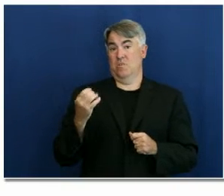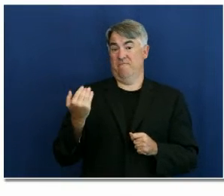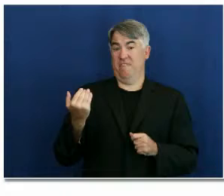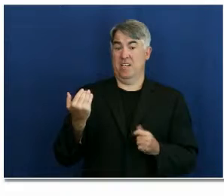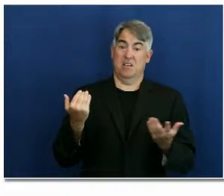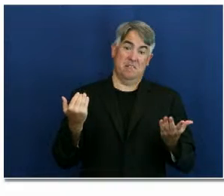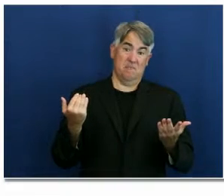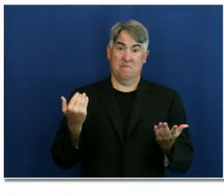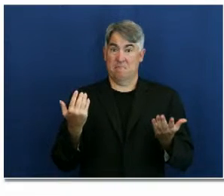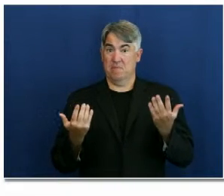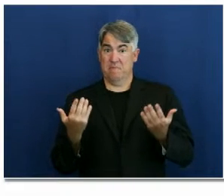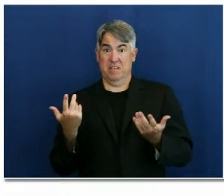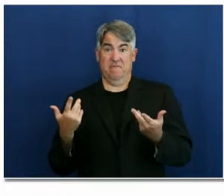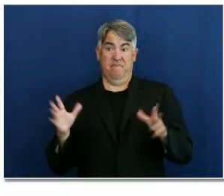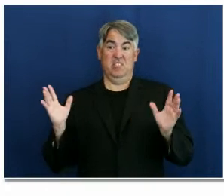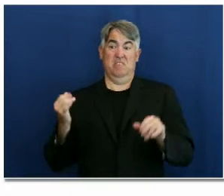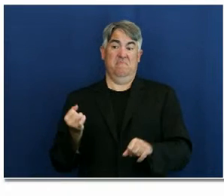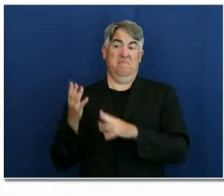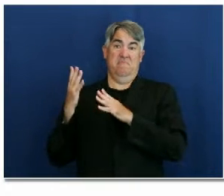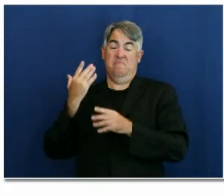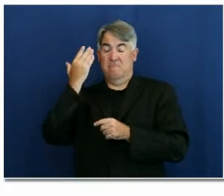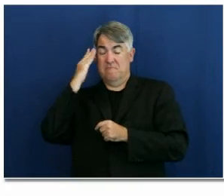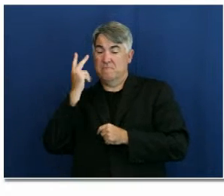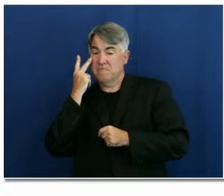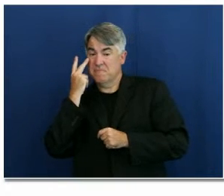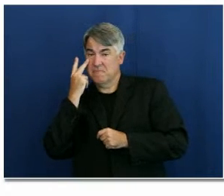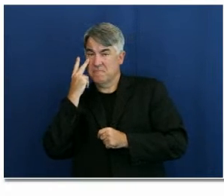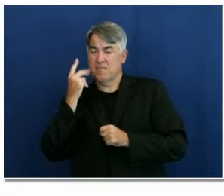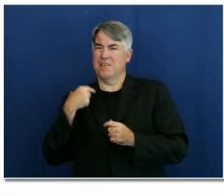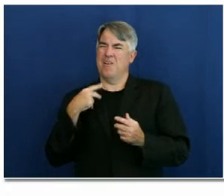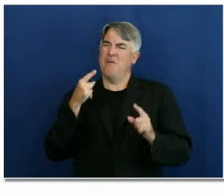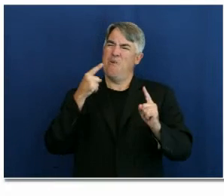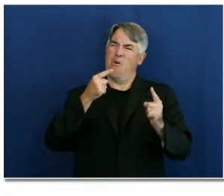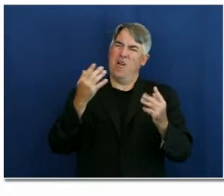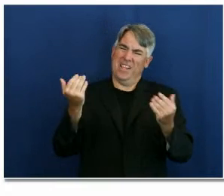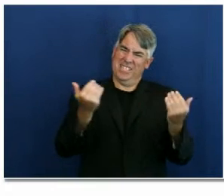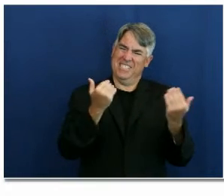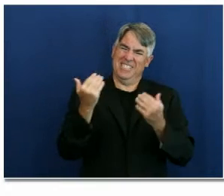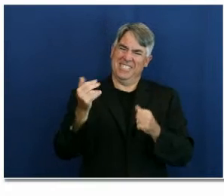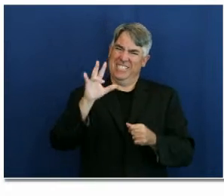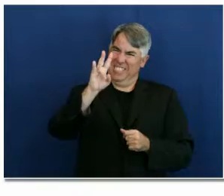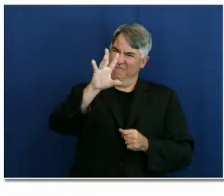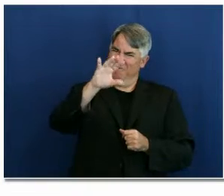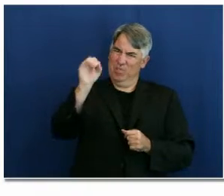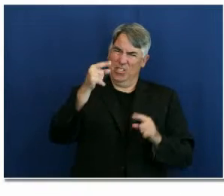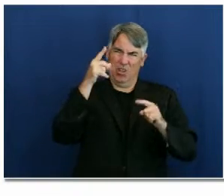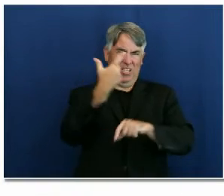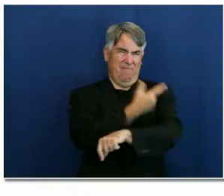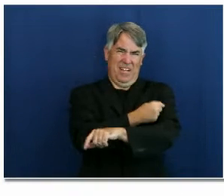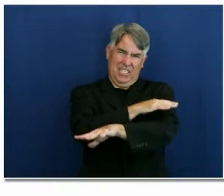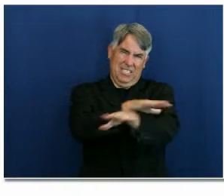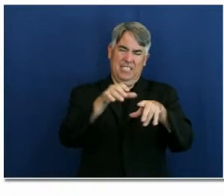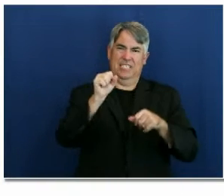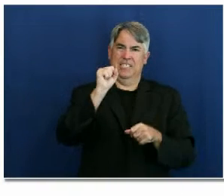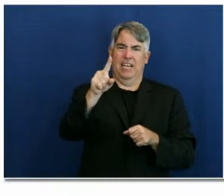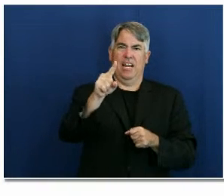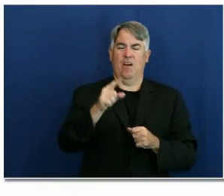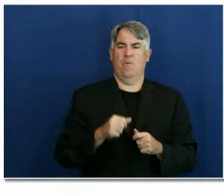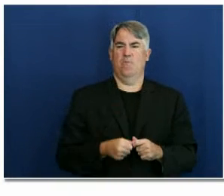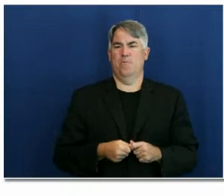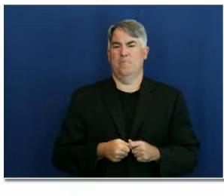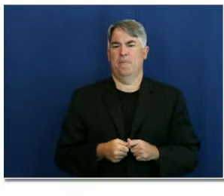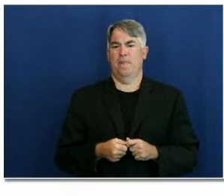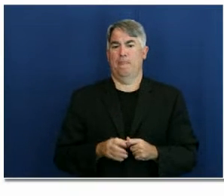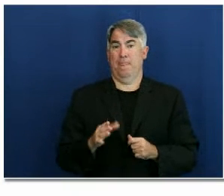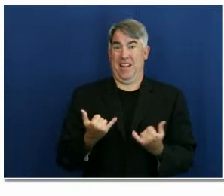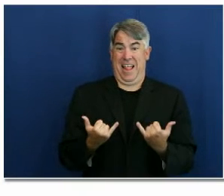will carry forward and move. But for organizing purposes, we've had a goal of getting to that 75% number. You can see we're basically 93% of